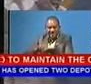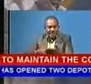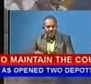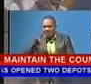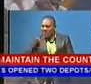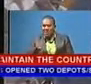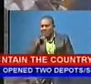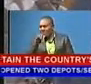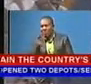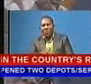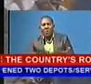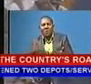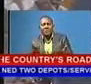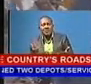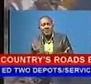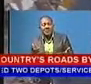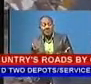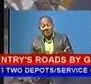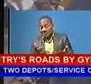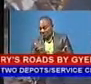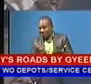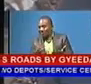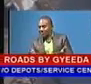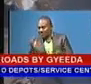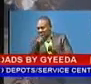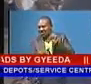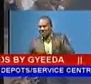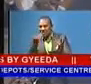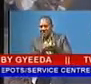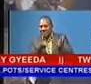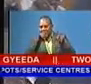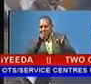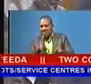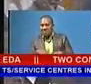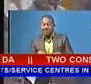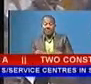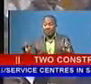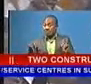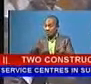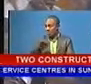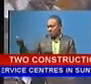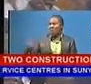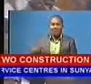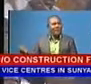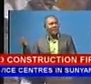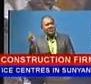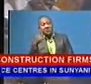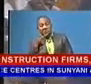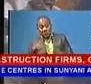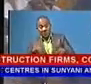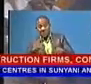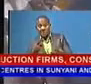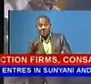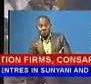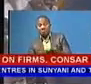not part of the scope of re-examination. The opportunity was there when he was testifying